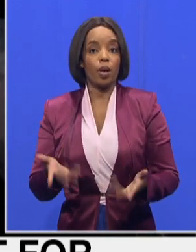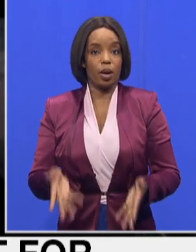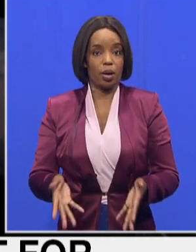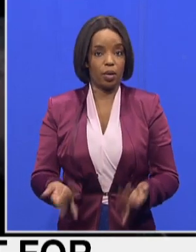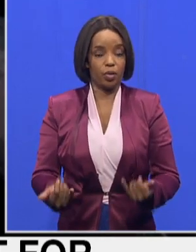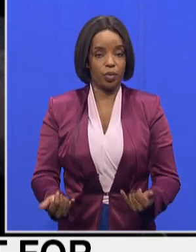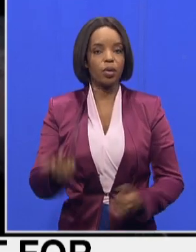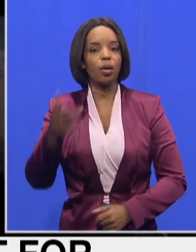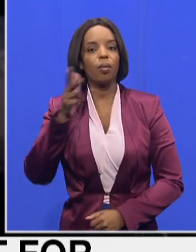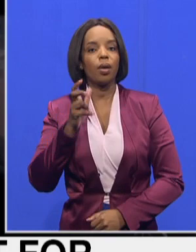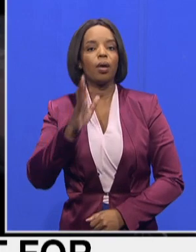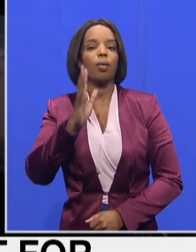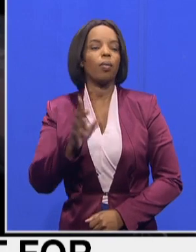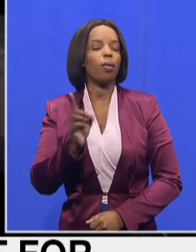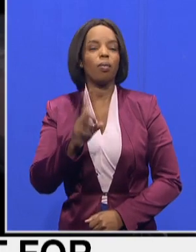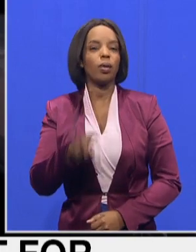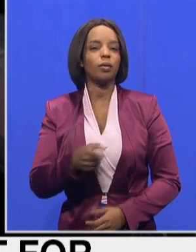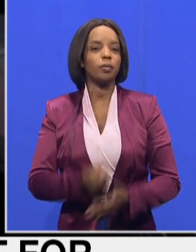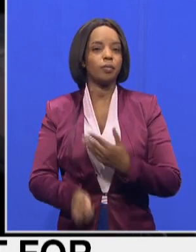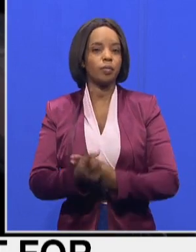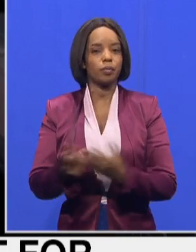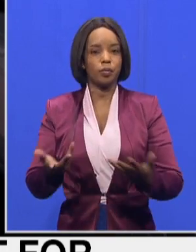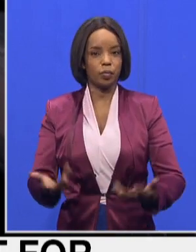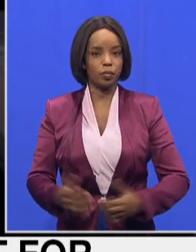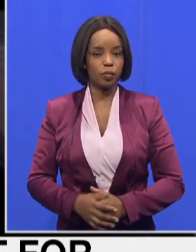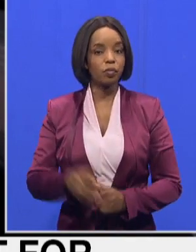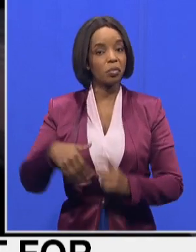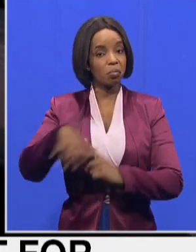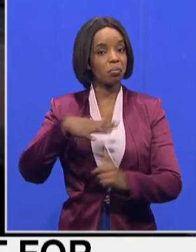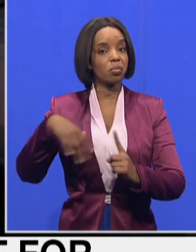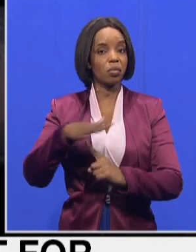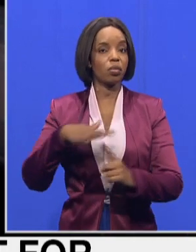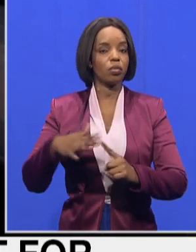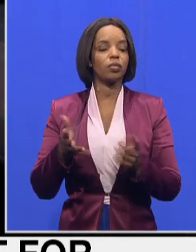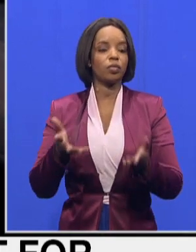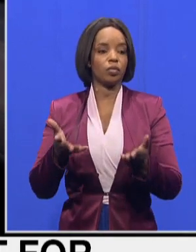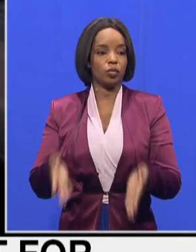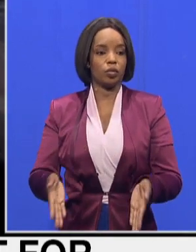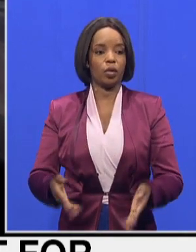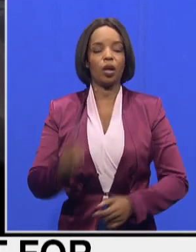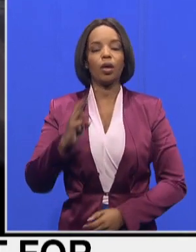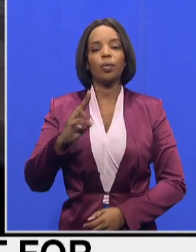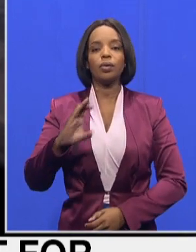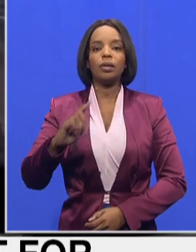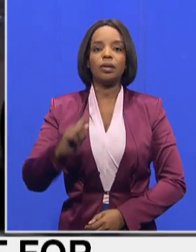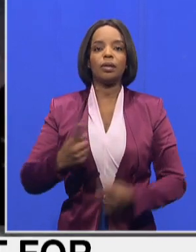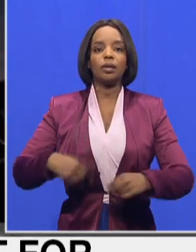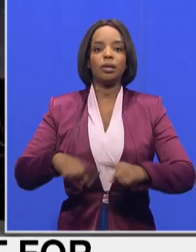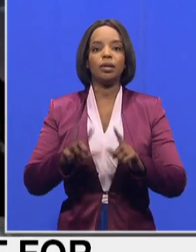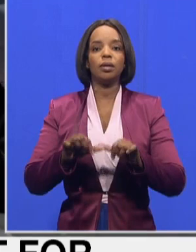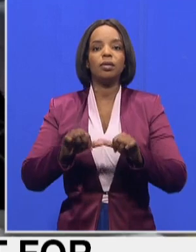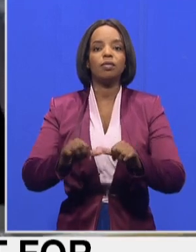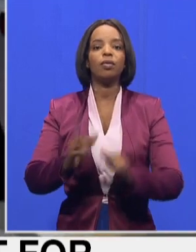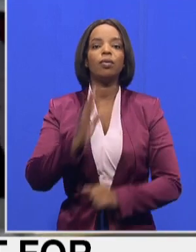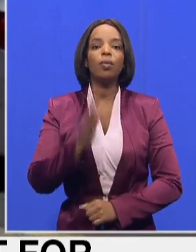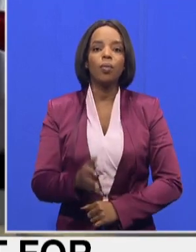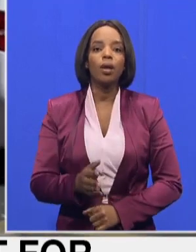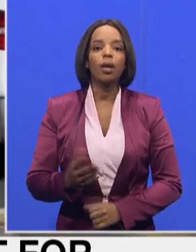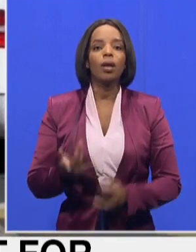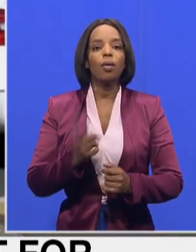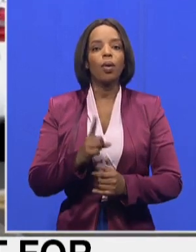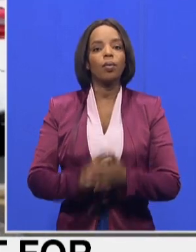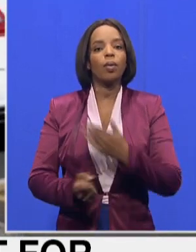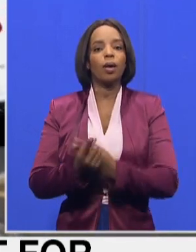will come out of it. But it is the situation here at UCT. We'll be following that. We will be following as to what will come out of